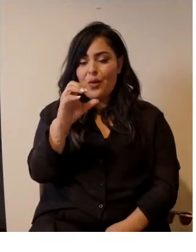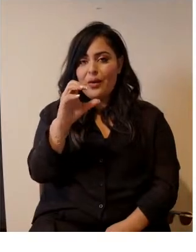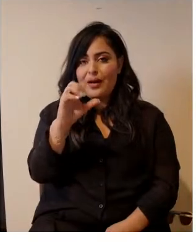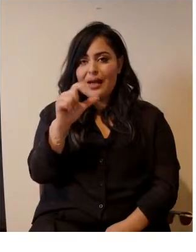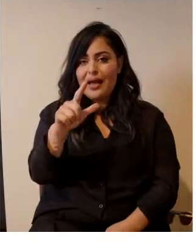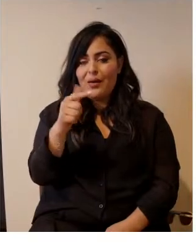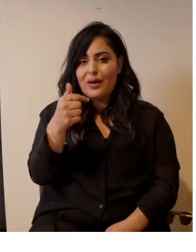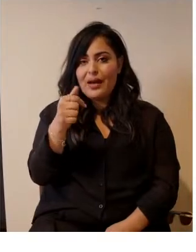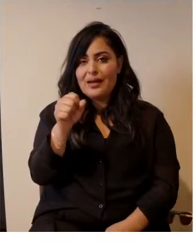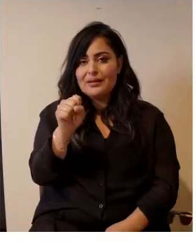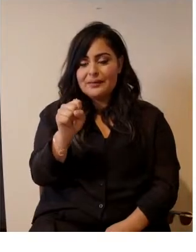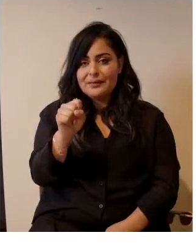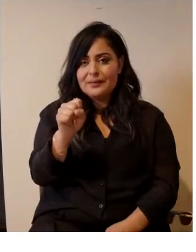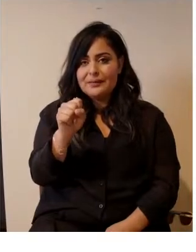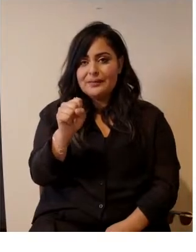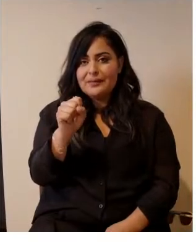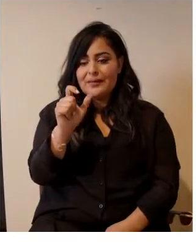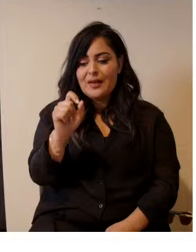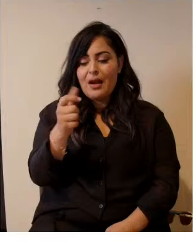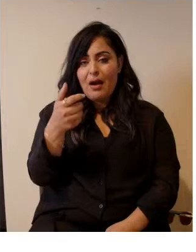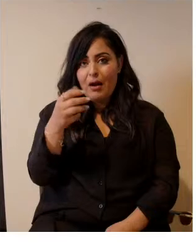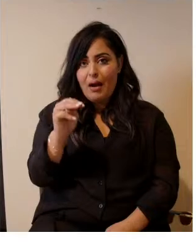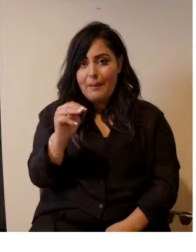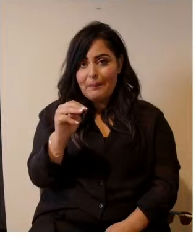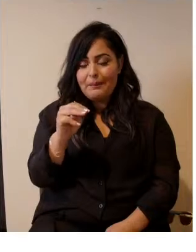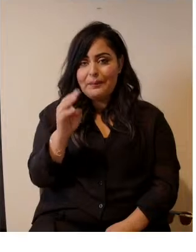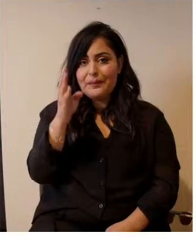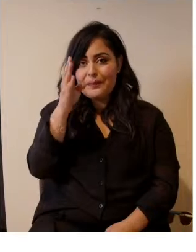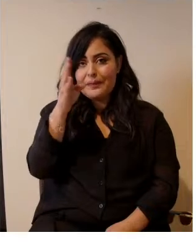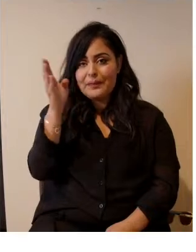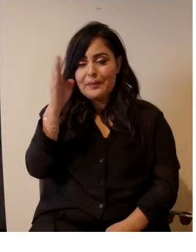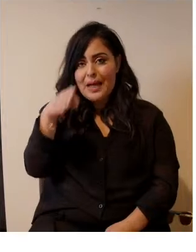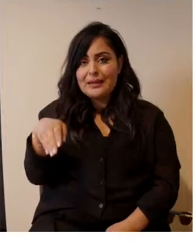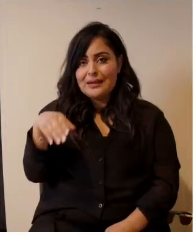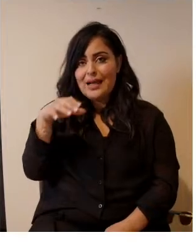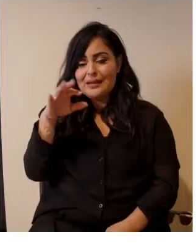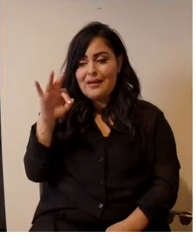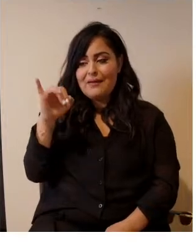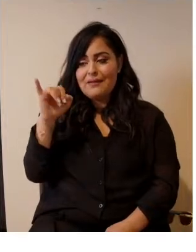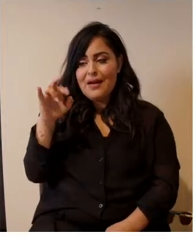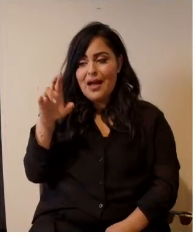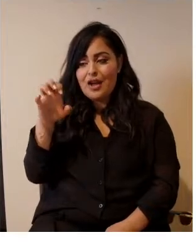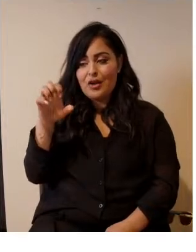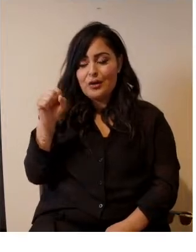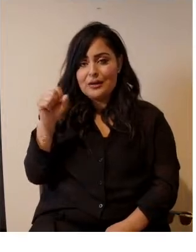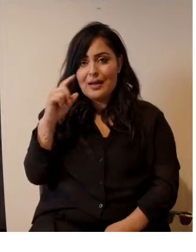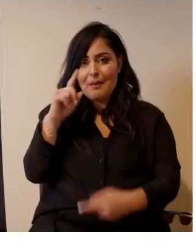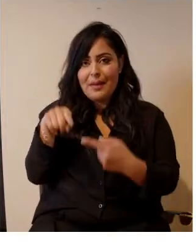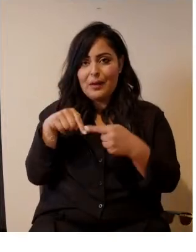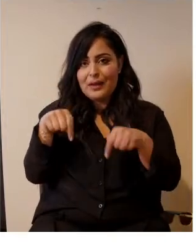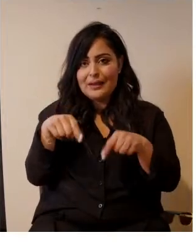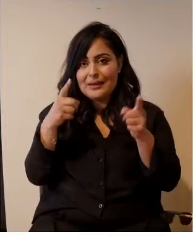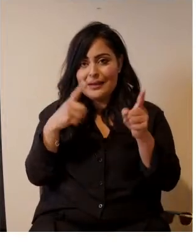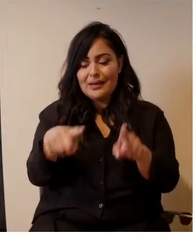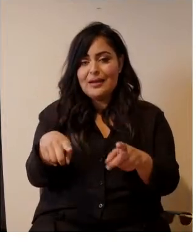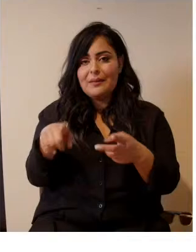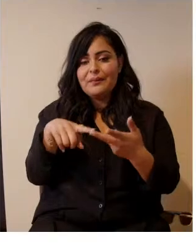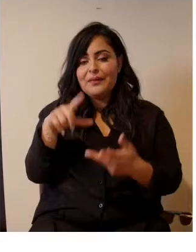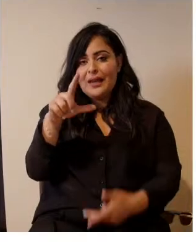SoCalGas, SOCAL gas.com /fires to get information in regards to this incident, as well as